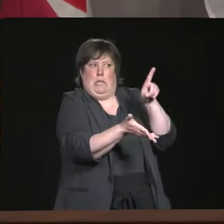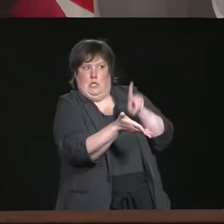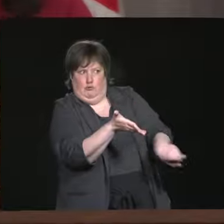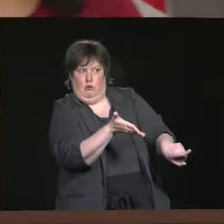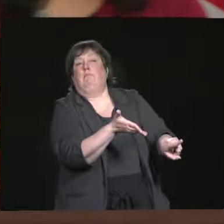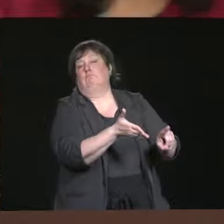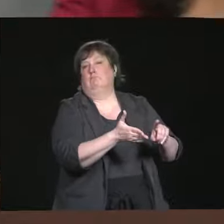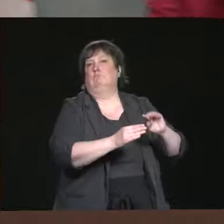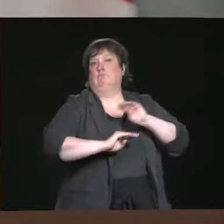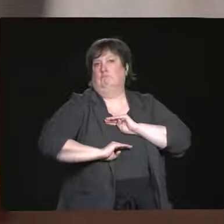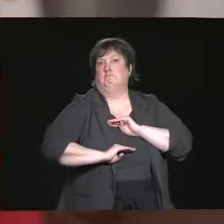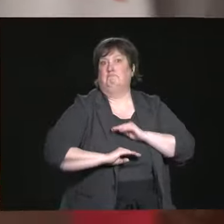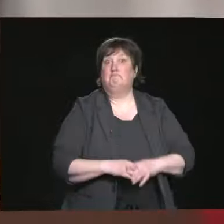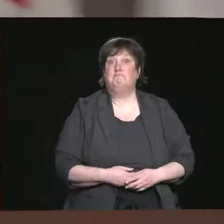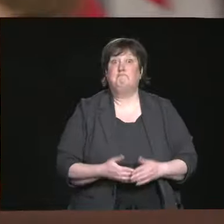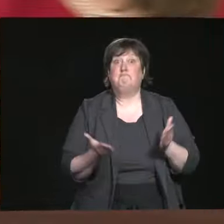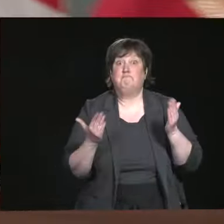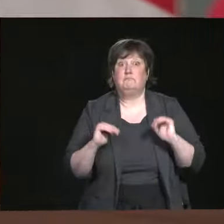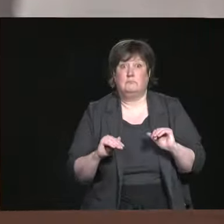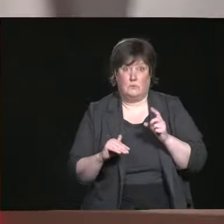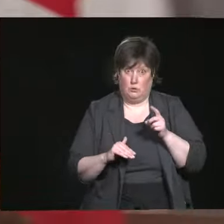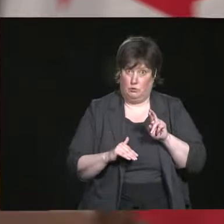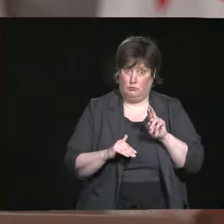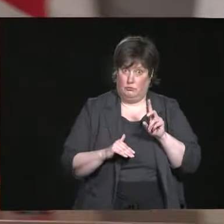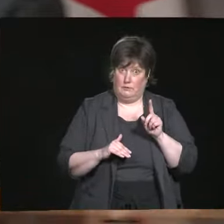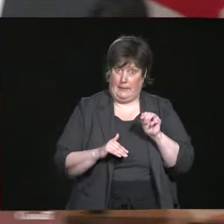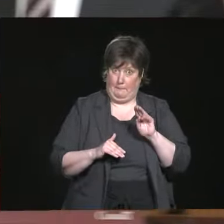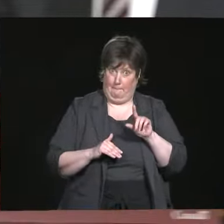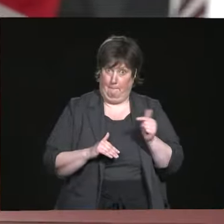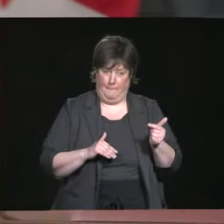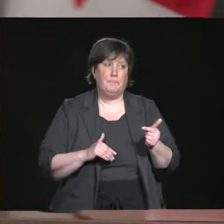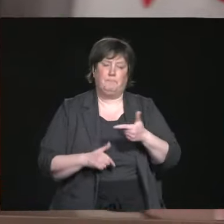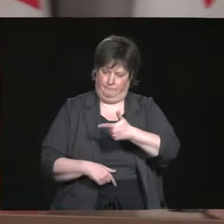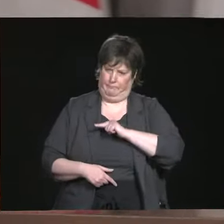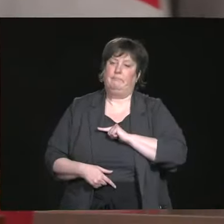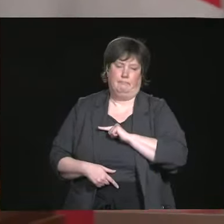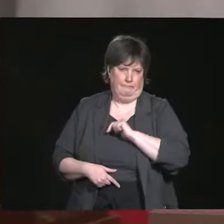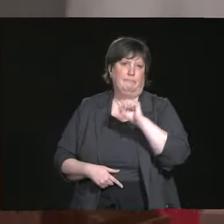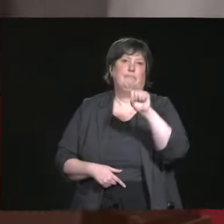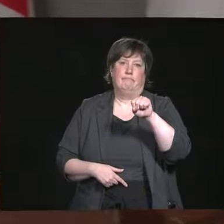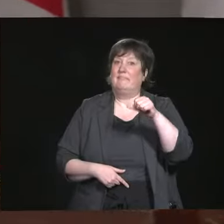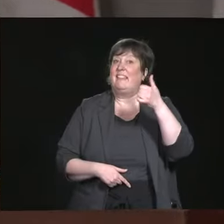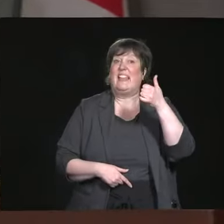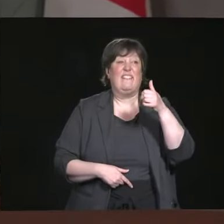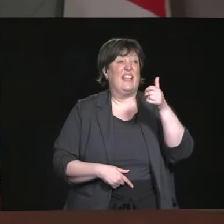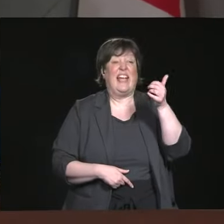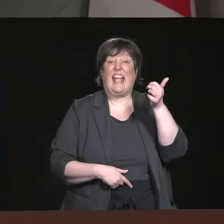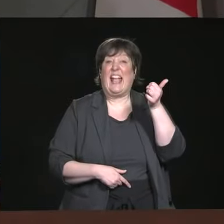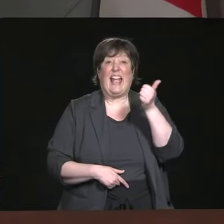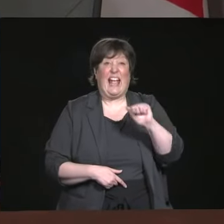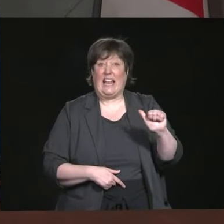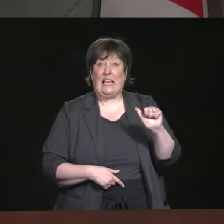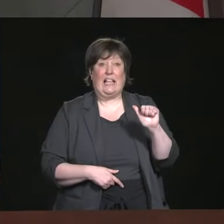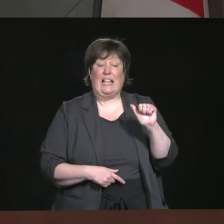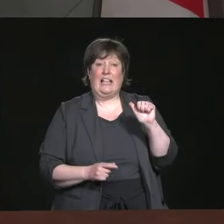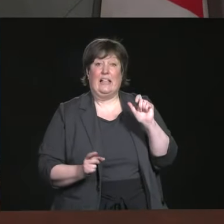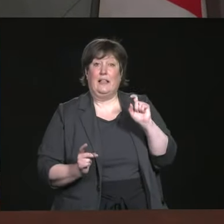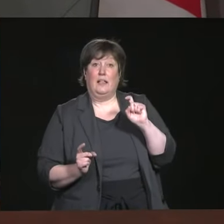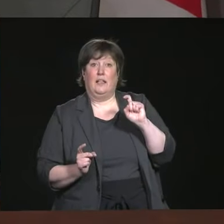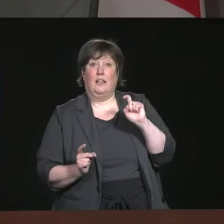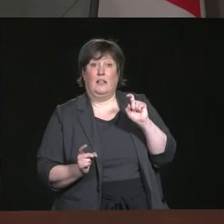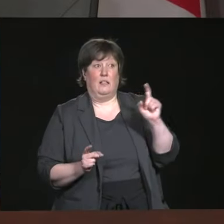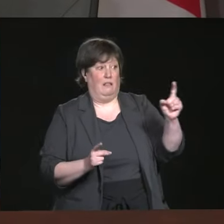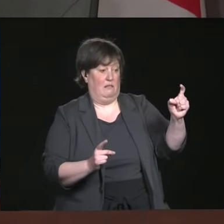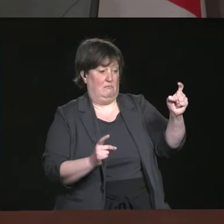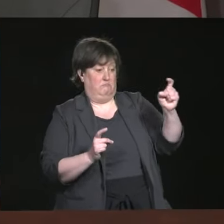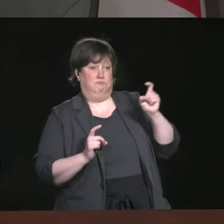Tam? Yes, I can confirm that any kind of donation, we will need to make sure that we meet the standards in Canada. So